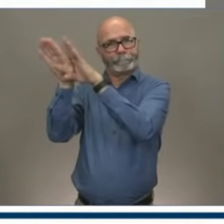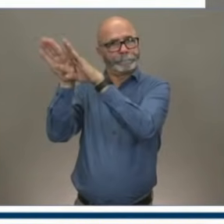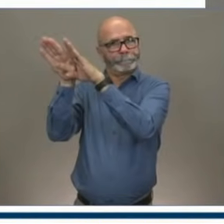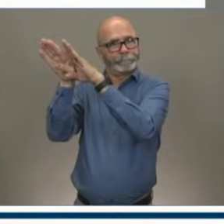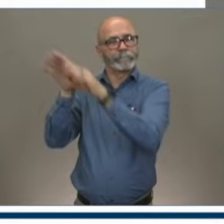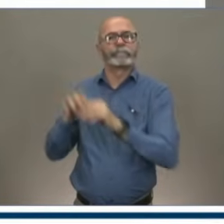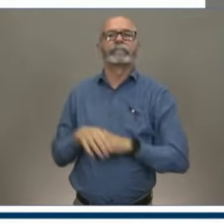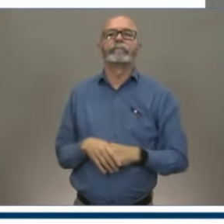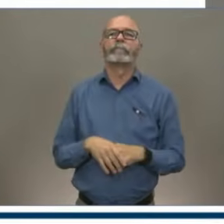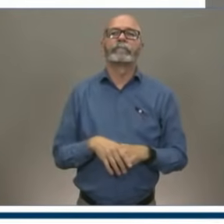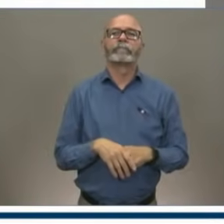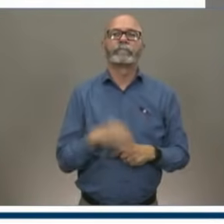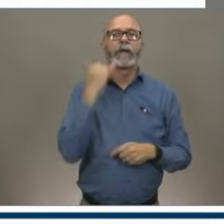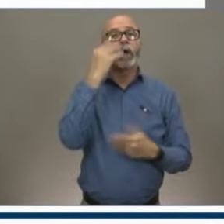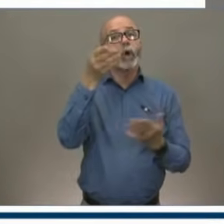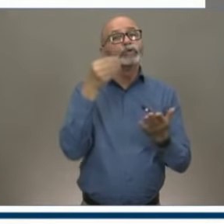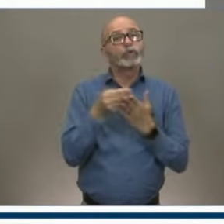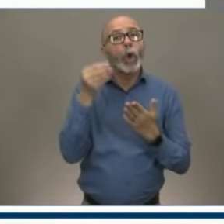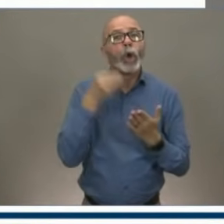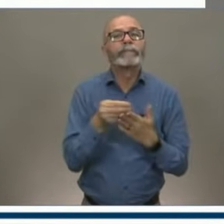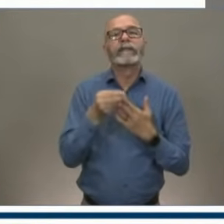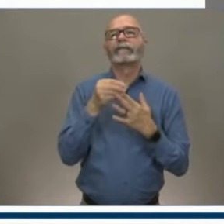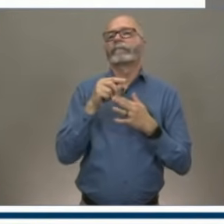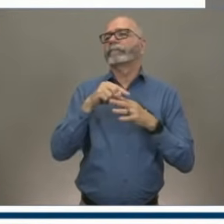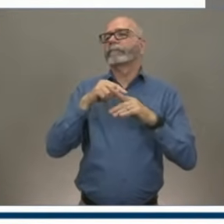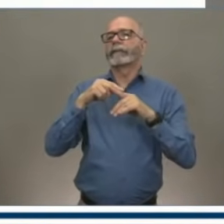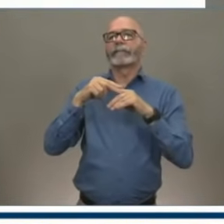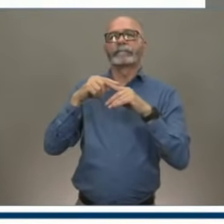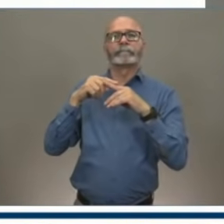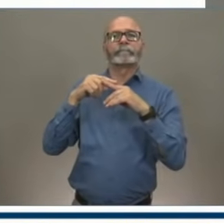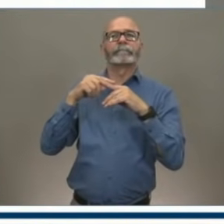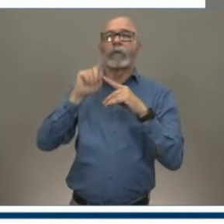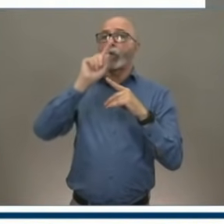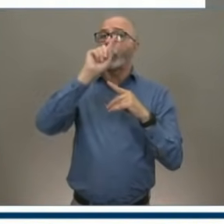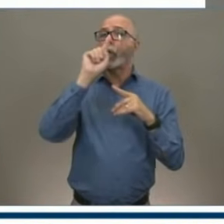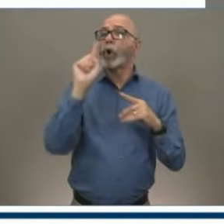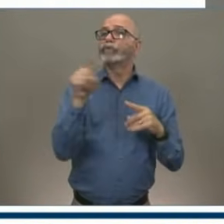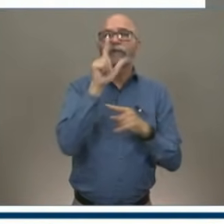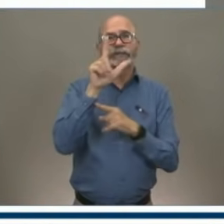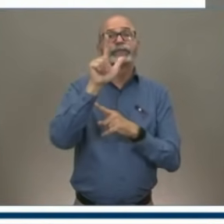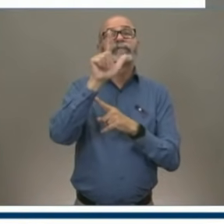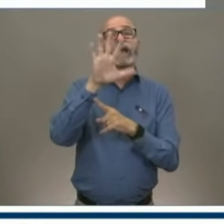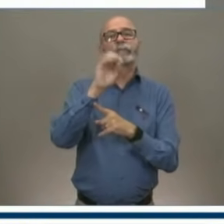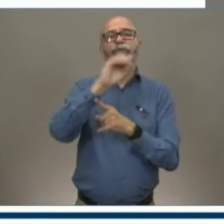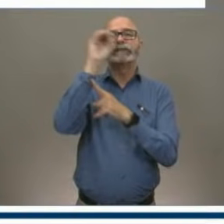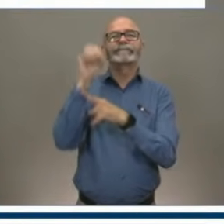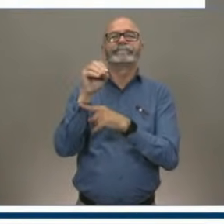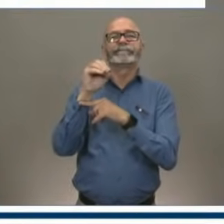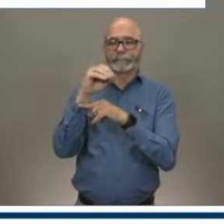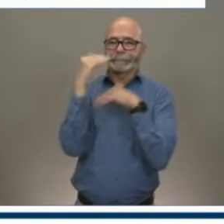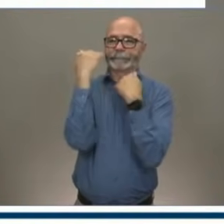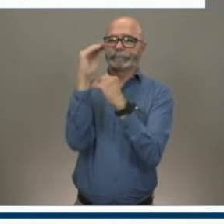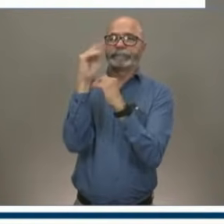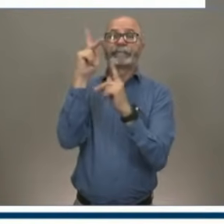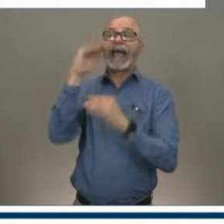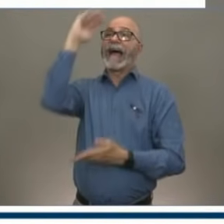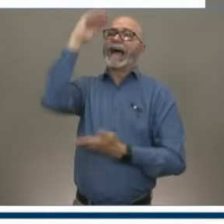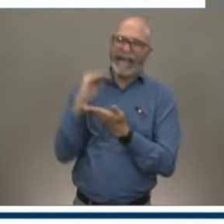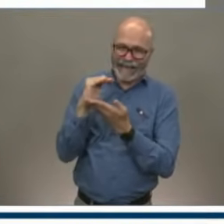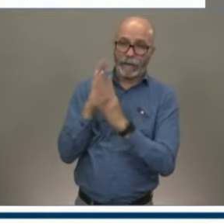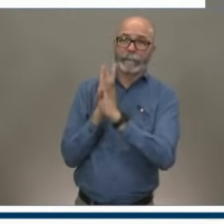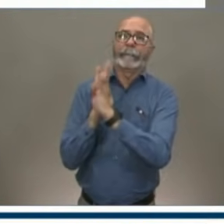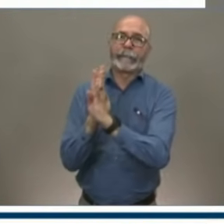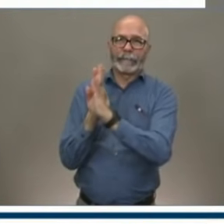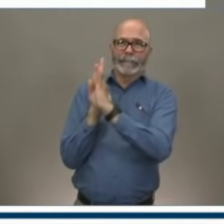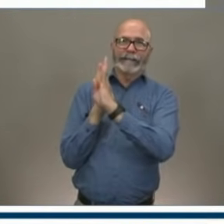Retail operations will remain at the 25% of legal capacity. And only essential travel in and